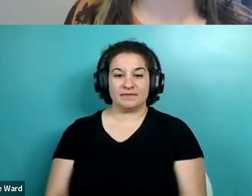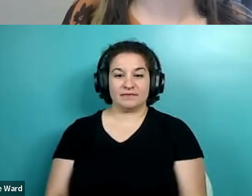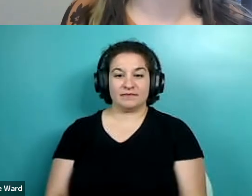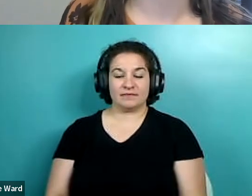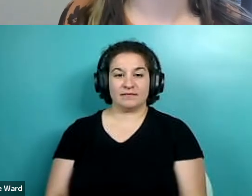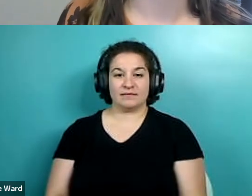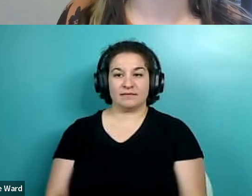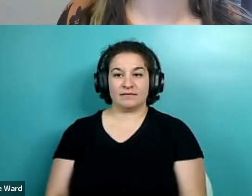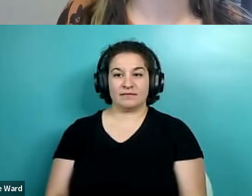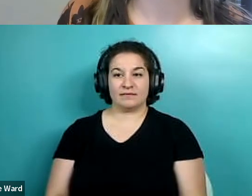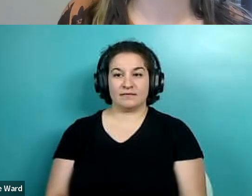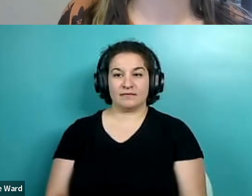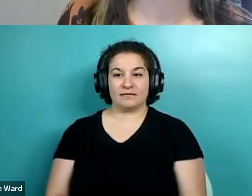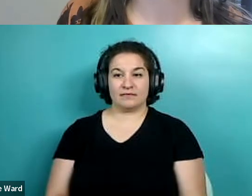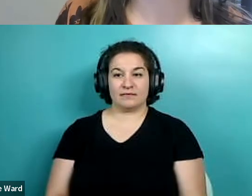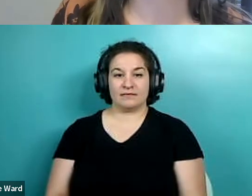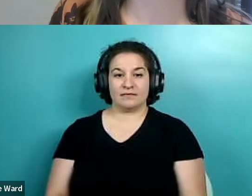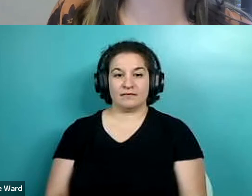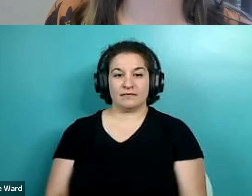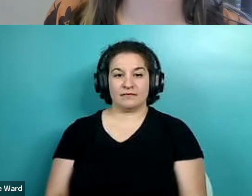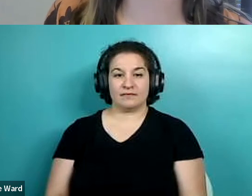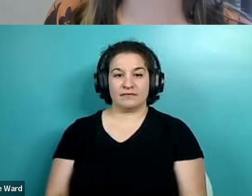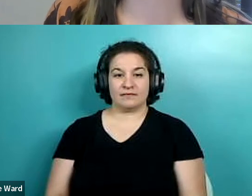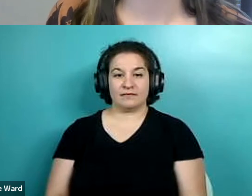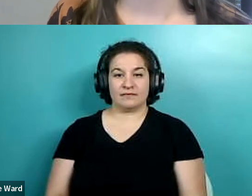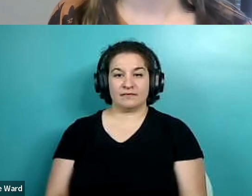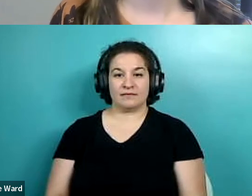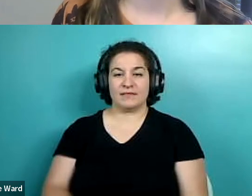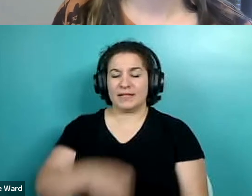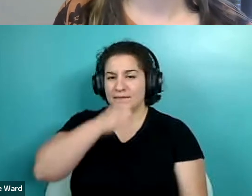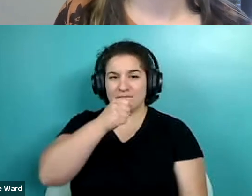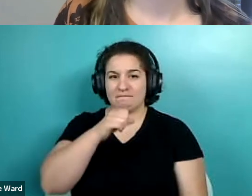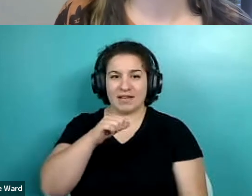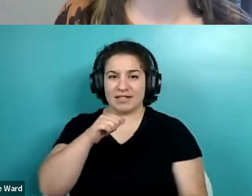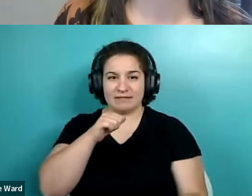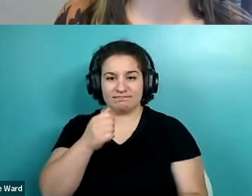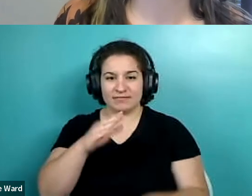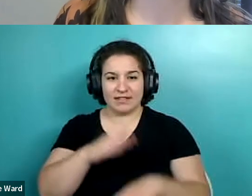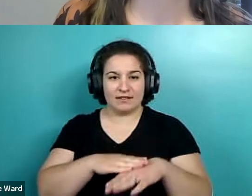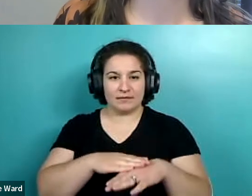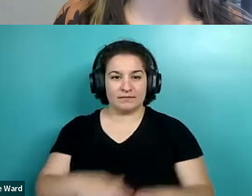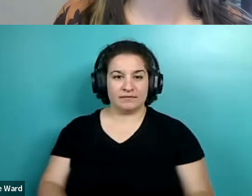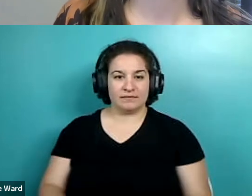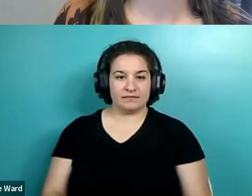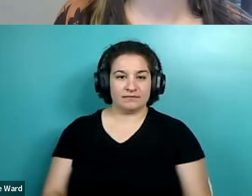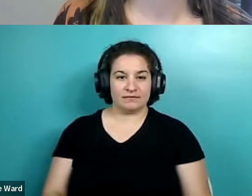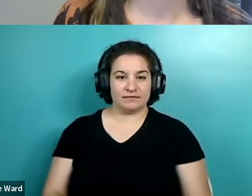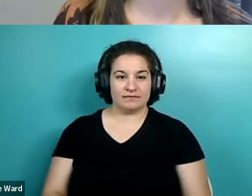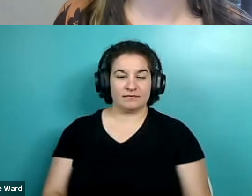We're very quiet, Carolyn. I know. The mic isn't on or something. Oh.